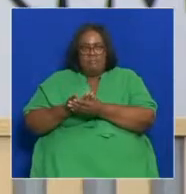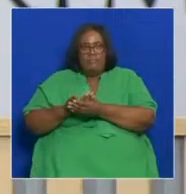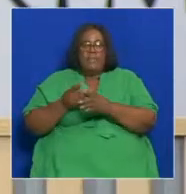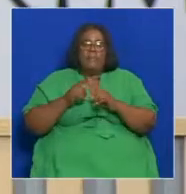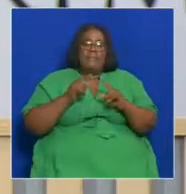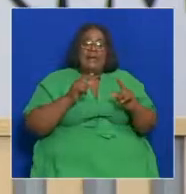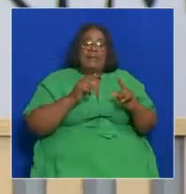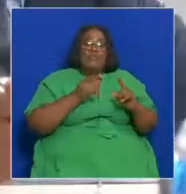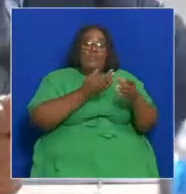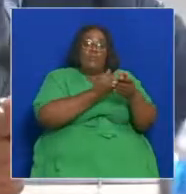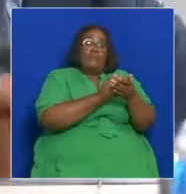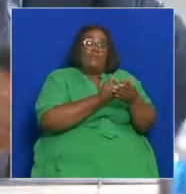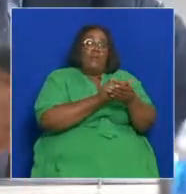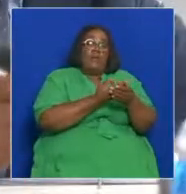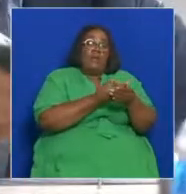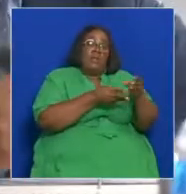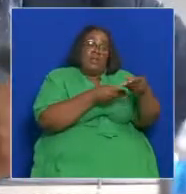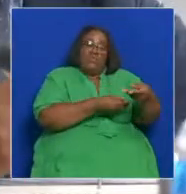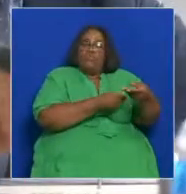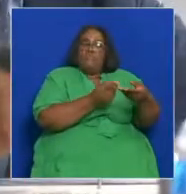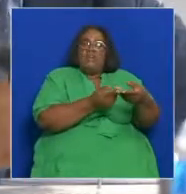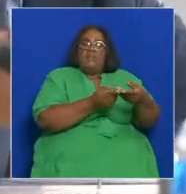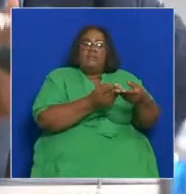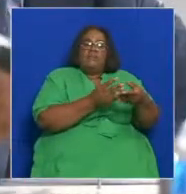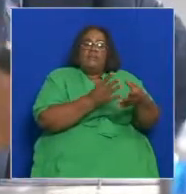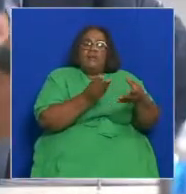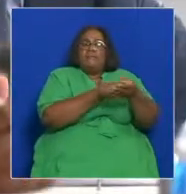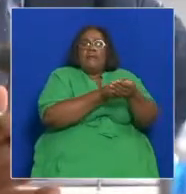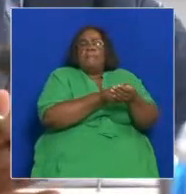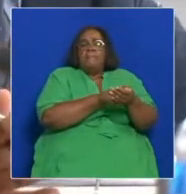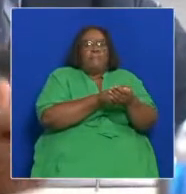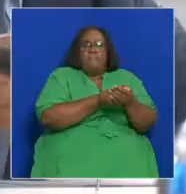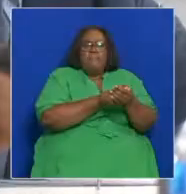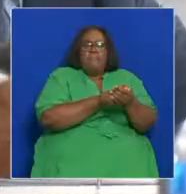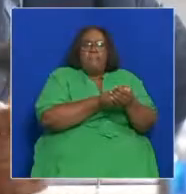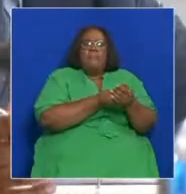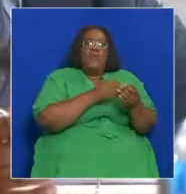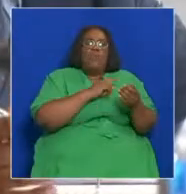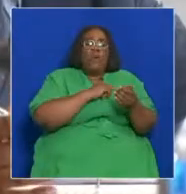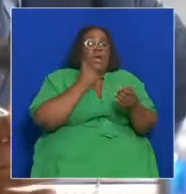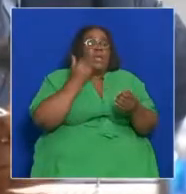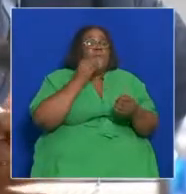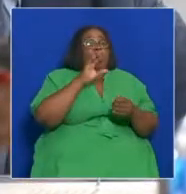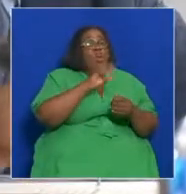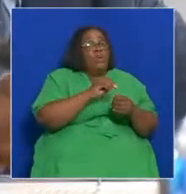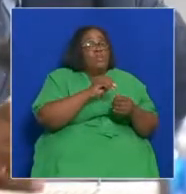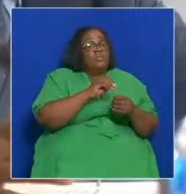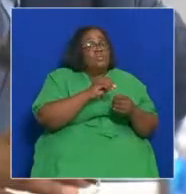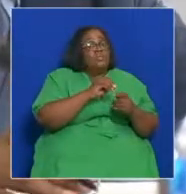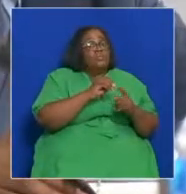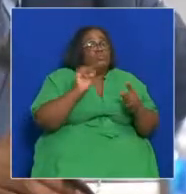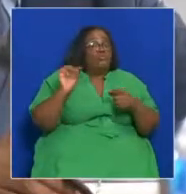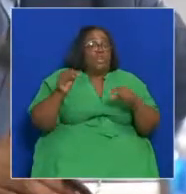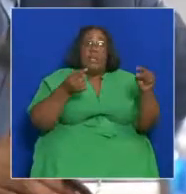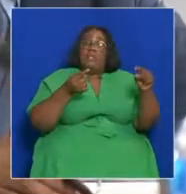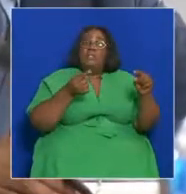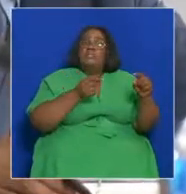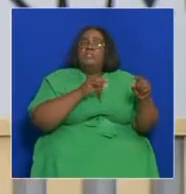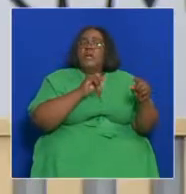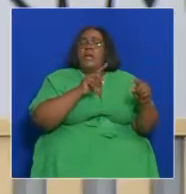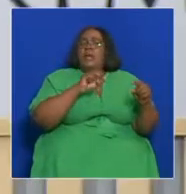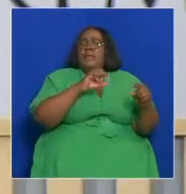to the docket. And when they ask for it because they want to challenge IDEC's jurisdiction or IDEC's mandate, how do you deal with